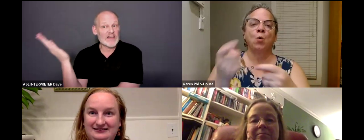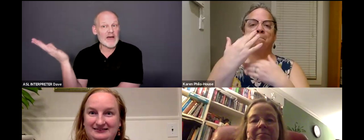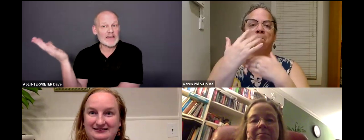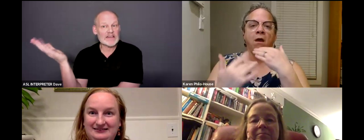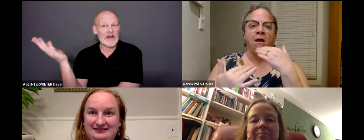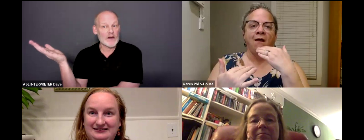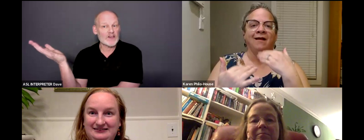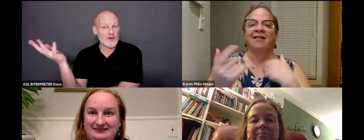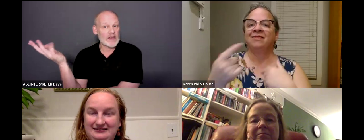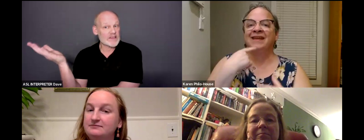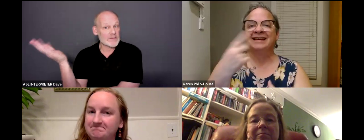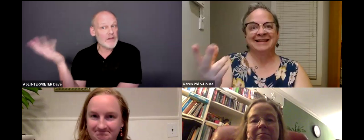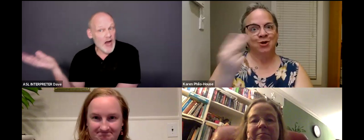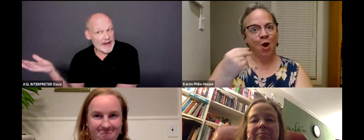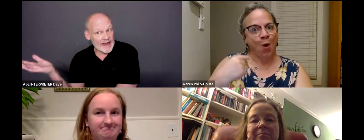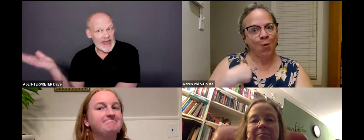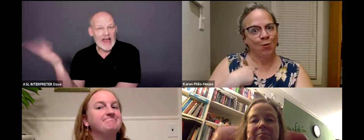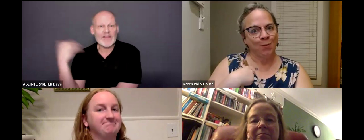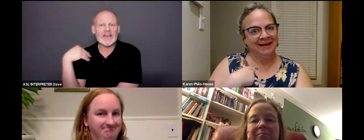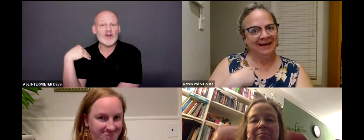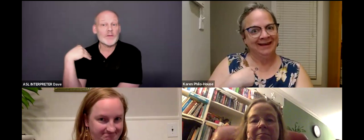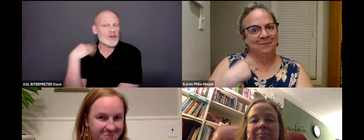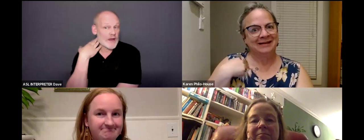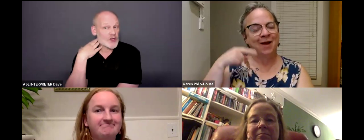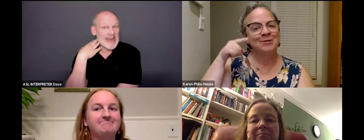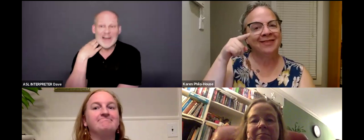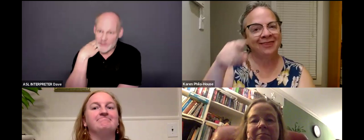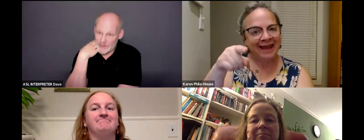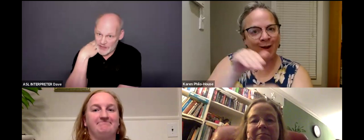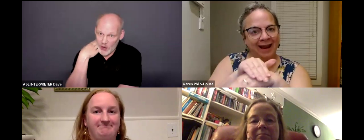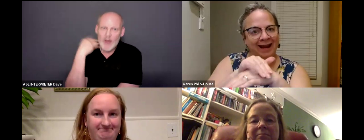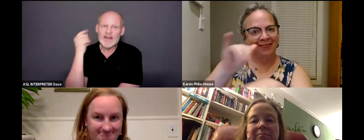at a later time, I decided I wanted to donate some blood. And they told me, no, I could